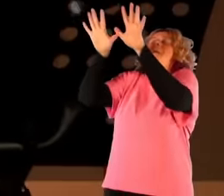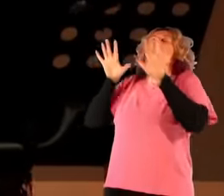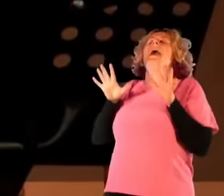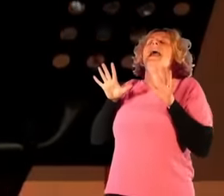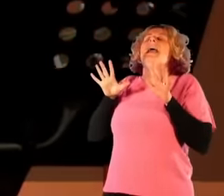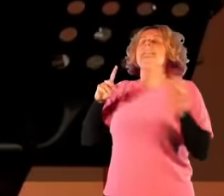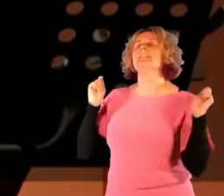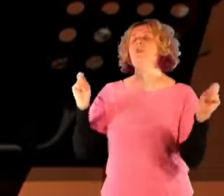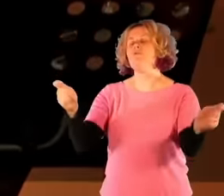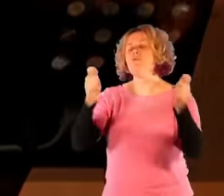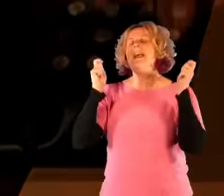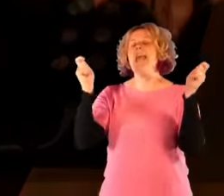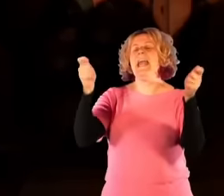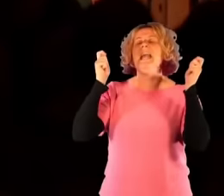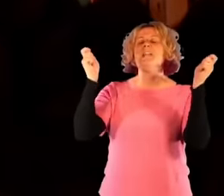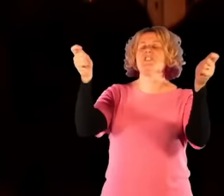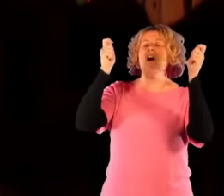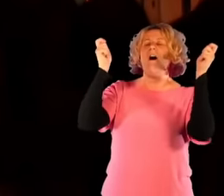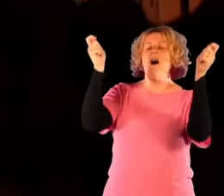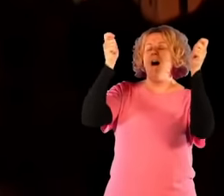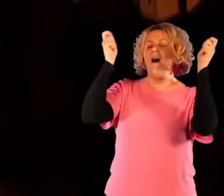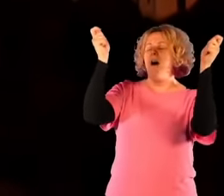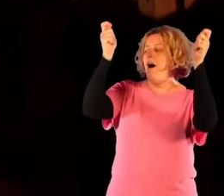stand amazed.